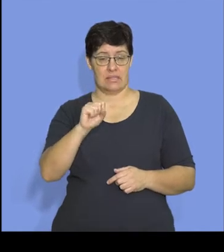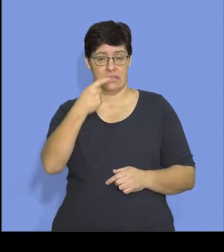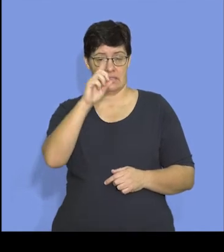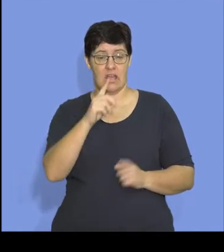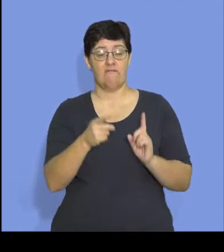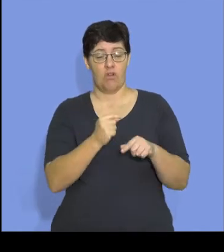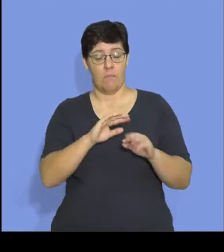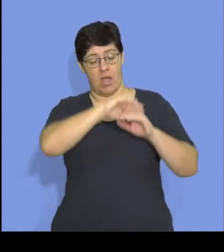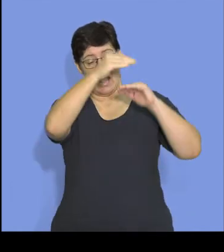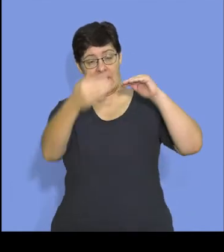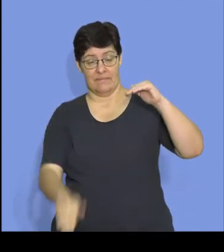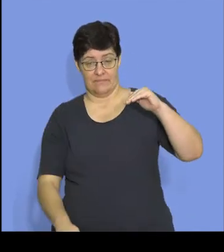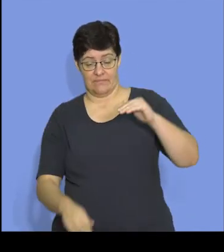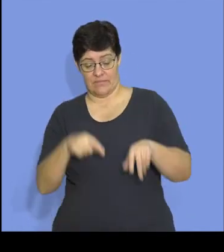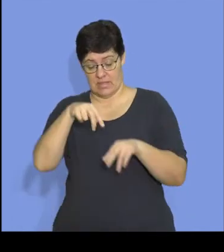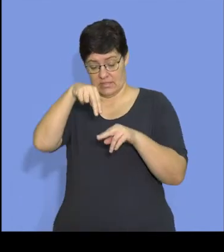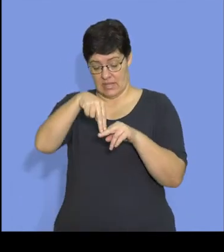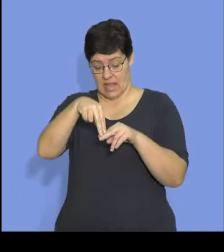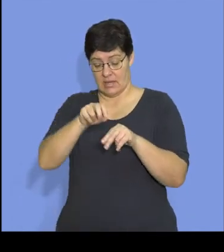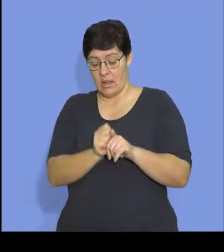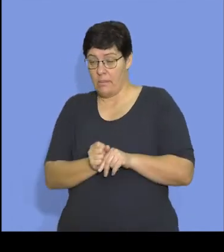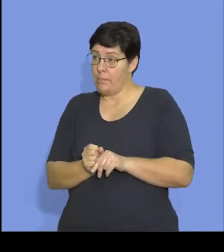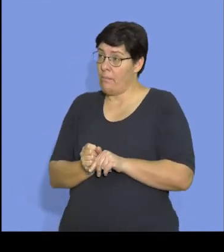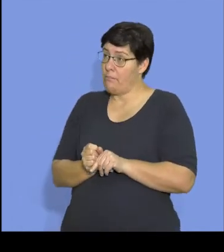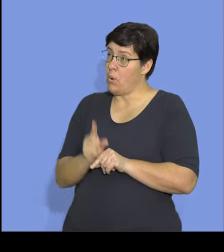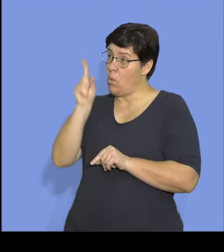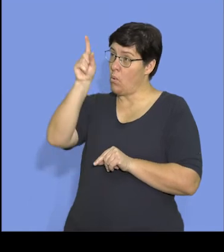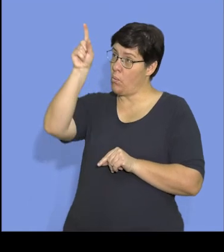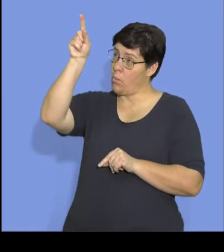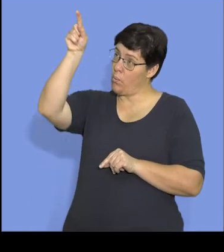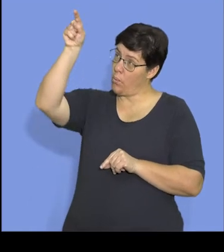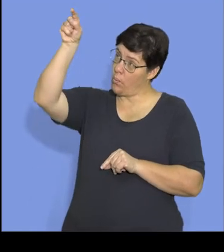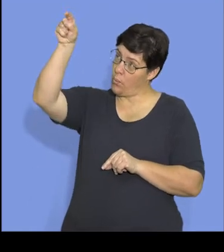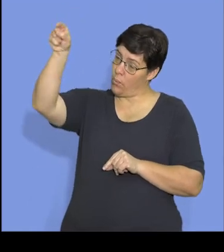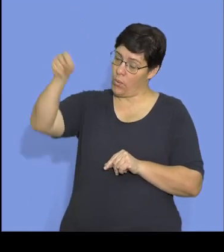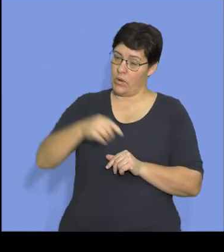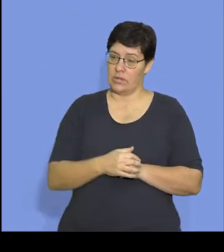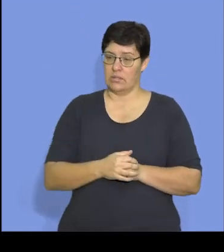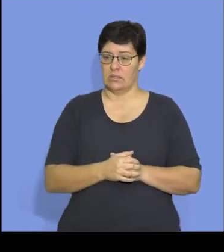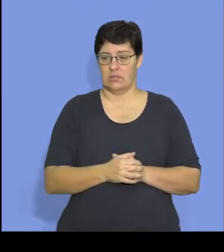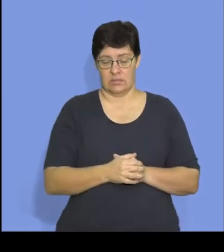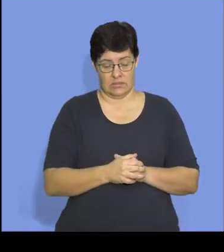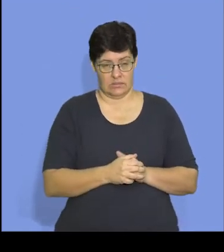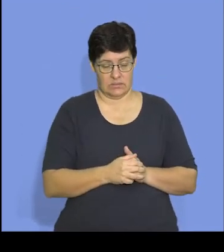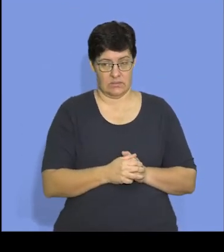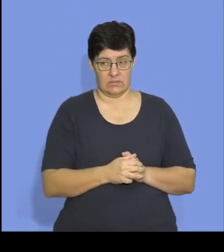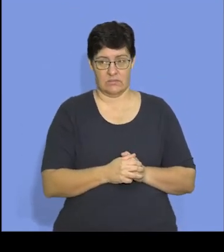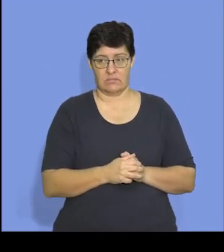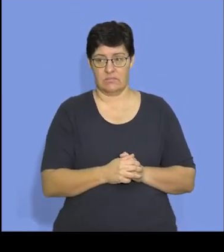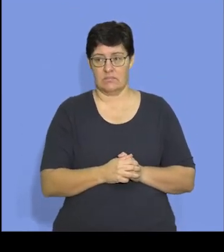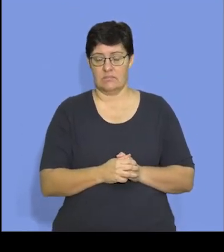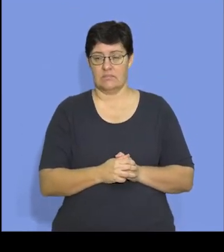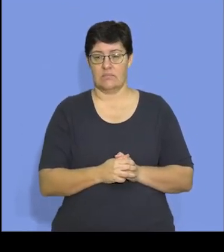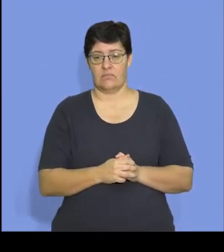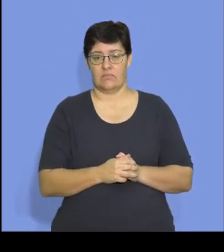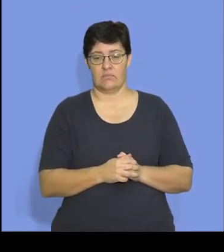cliff. So again, I've got the edge of a cliff, he's thrown it up, and then it comes back down. The height